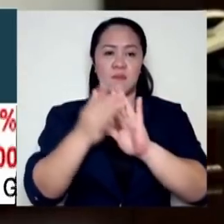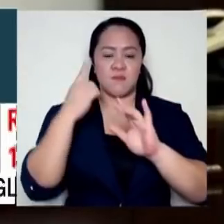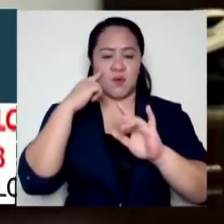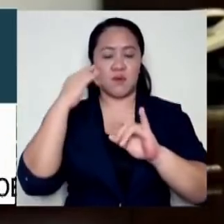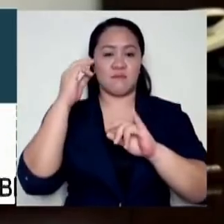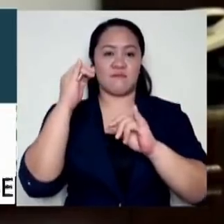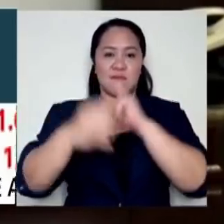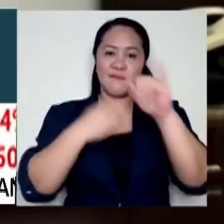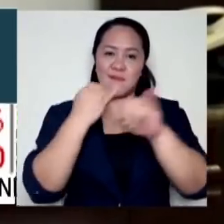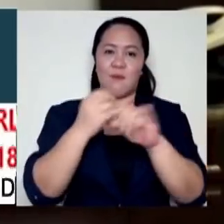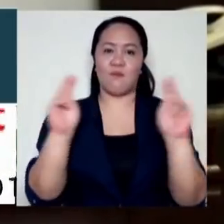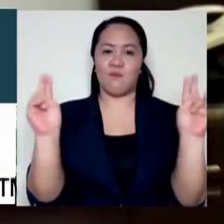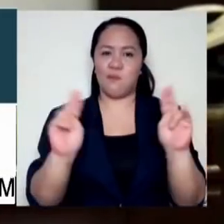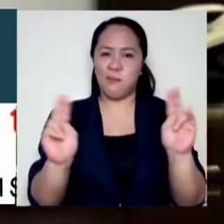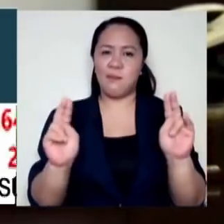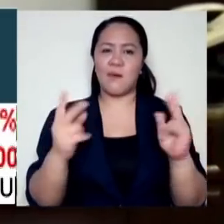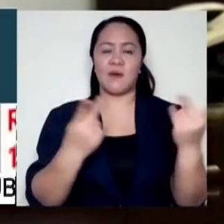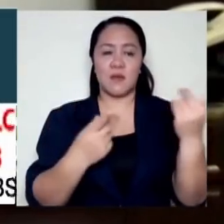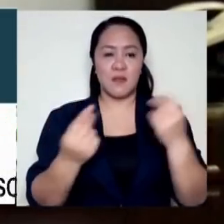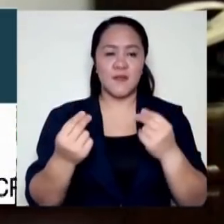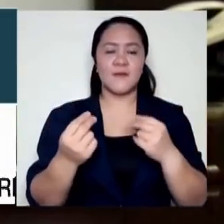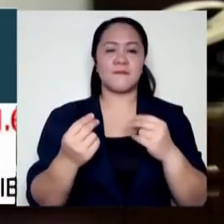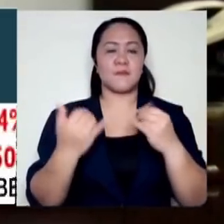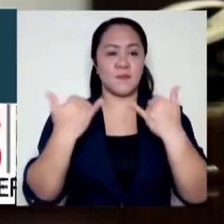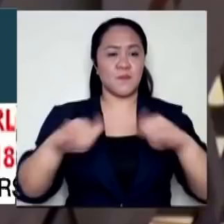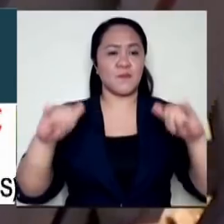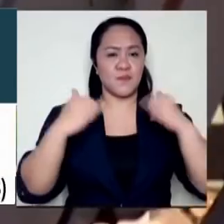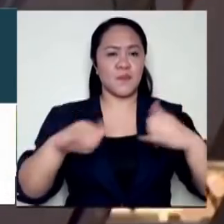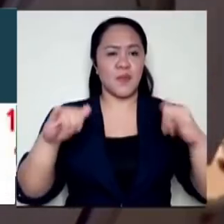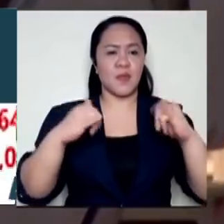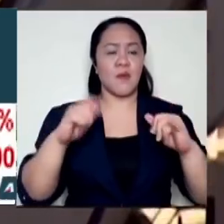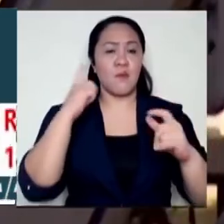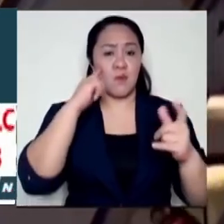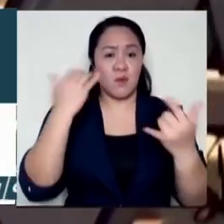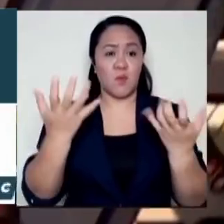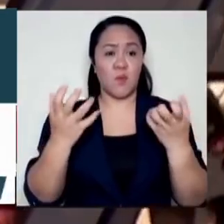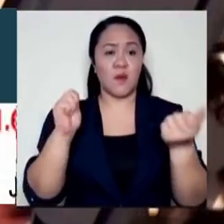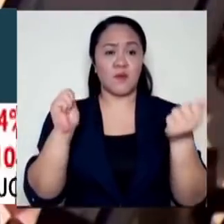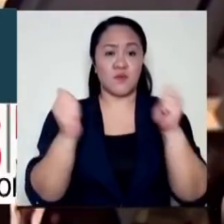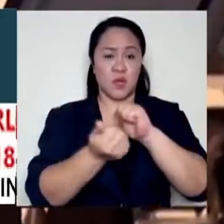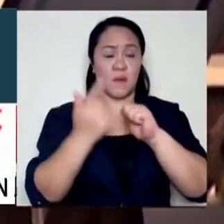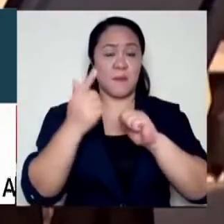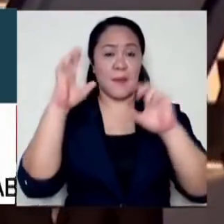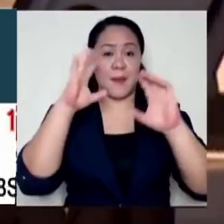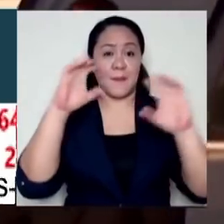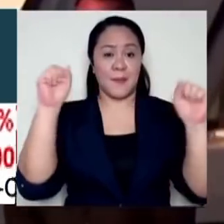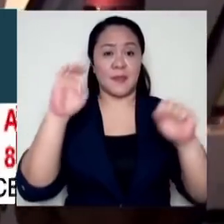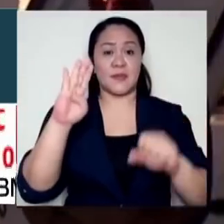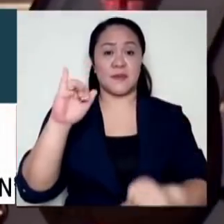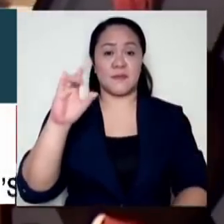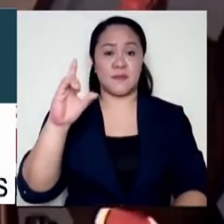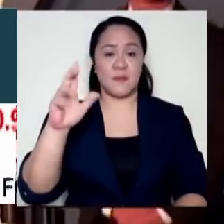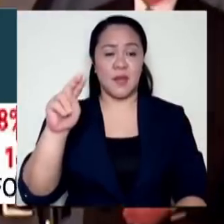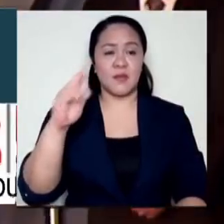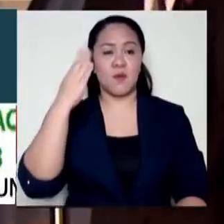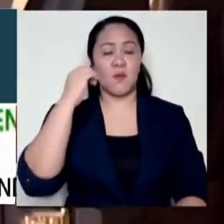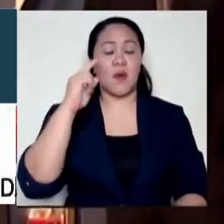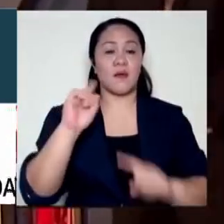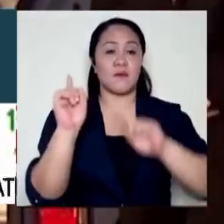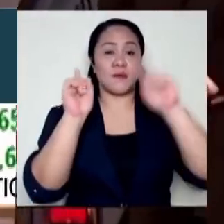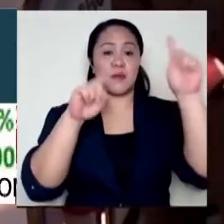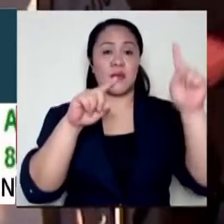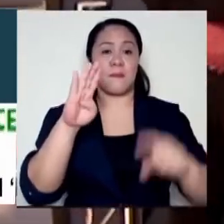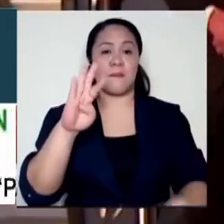work together on issues like Syria and on climate change. Biden is attending a two-day NATO summit in Brussels this week prior to